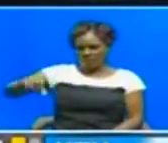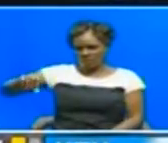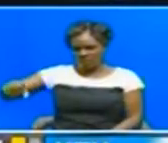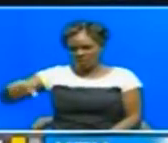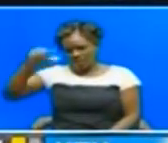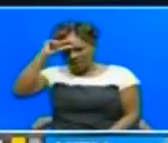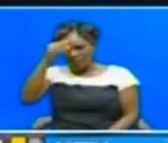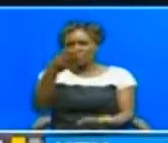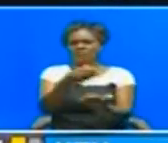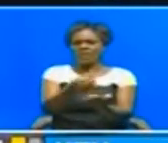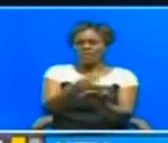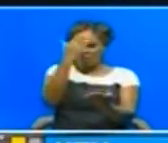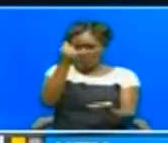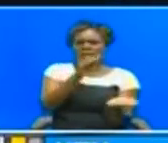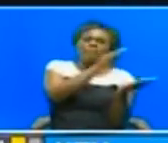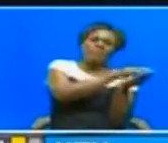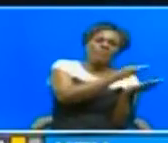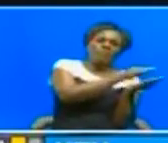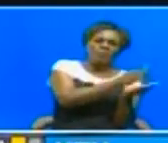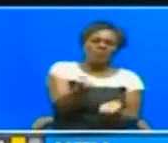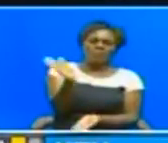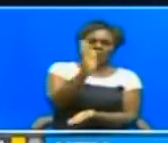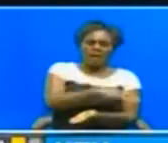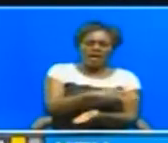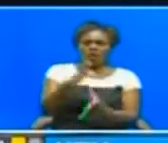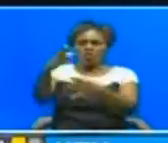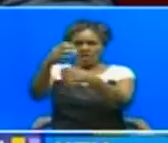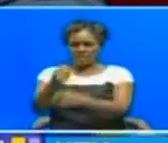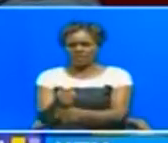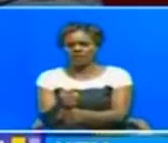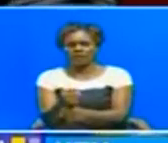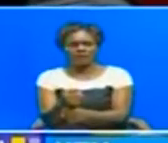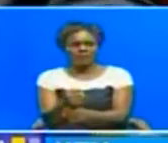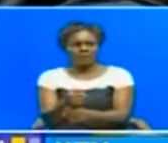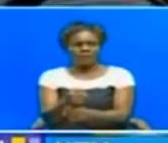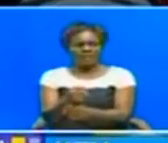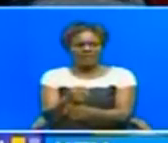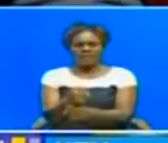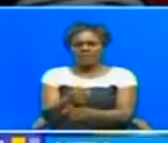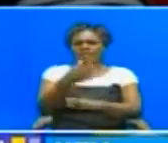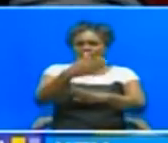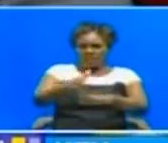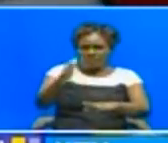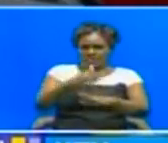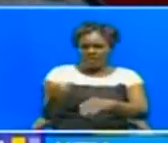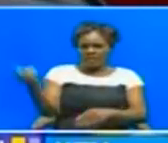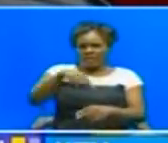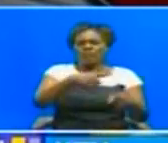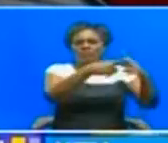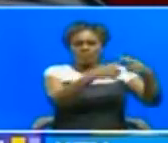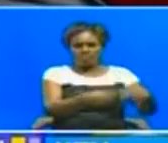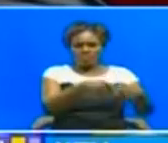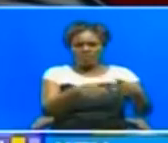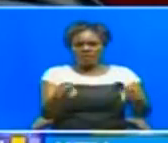money, since the maintenance would now be tasked to the leasing company. The leasing comes with the equipment. It comes